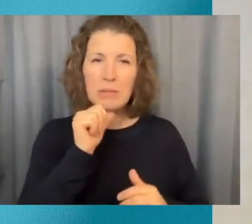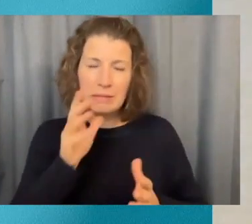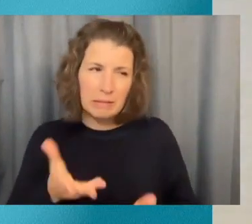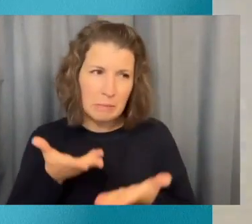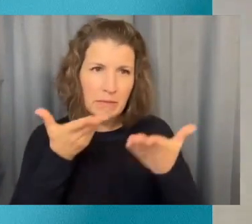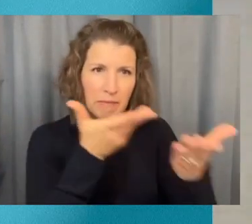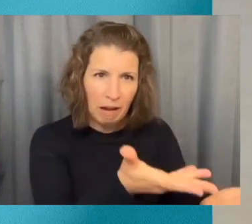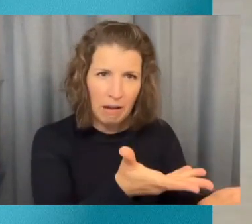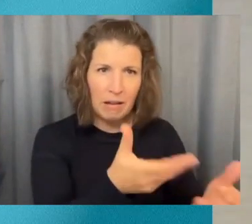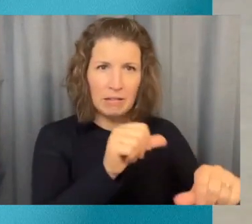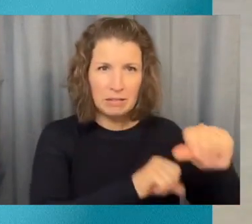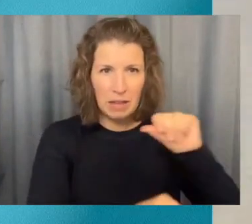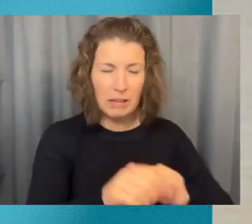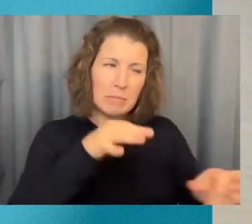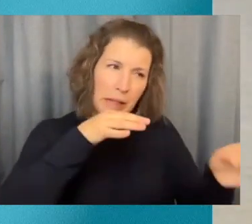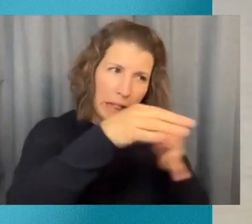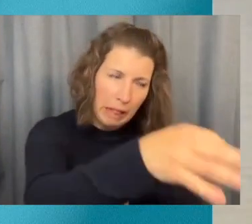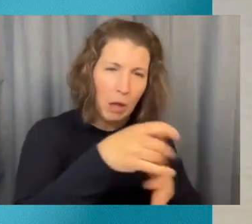do.